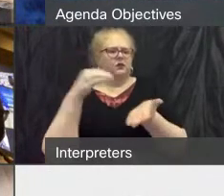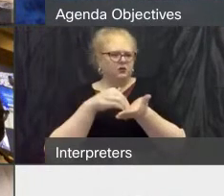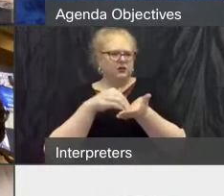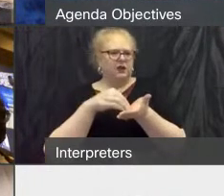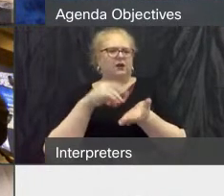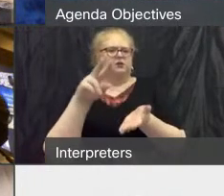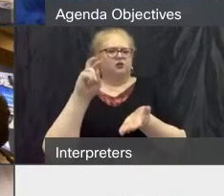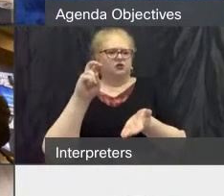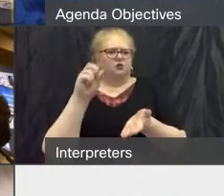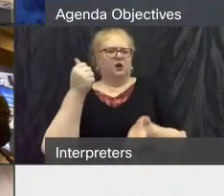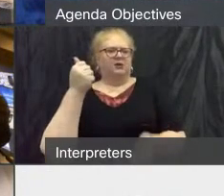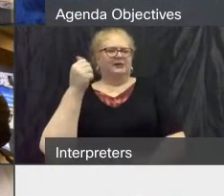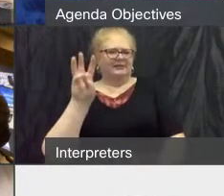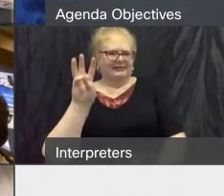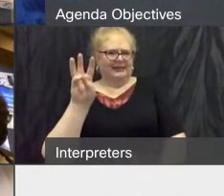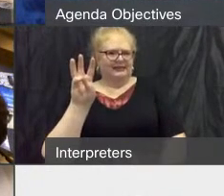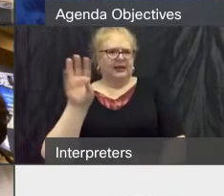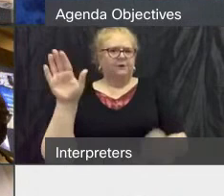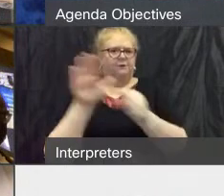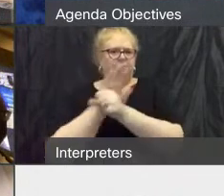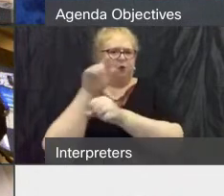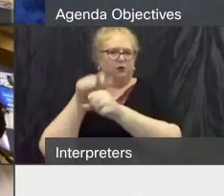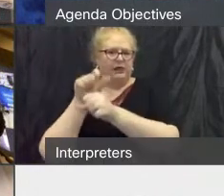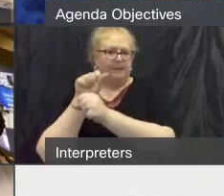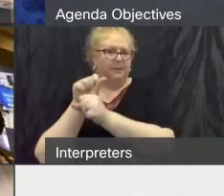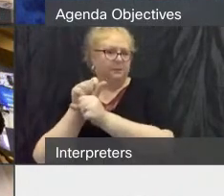2,216 full-time employees, right?